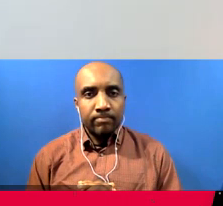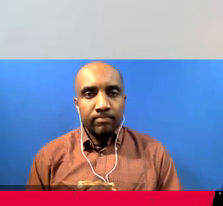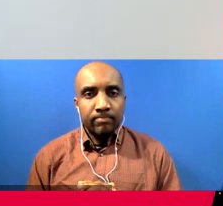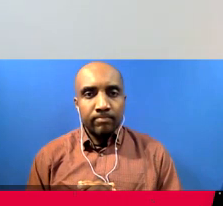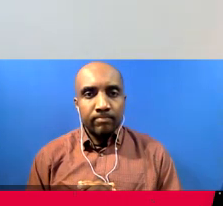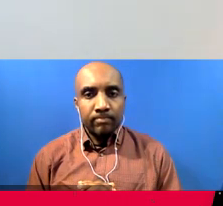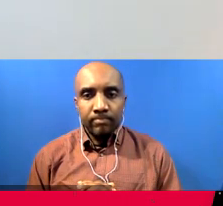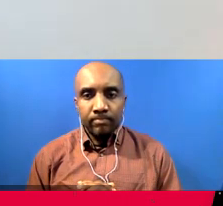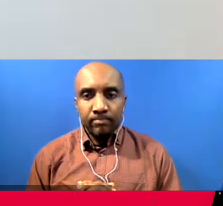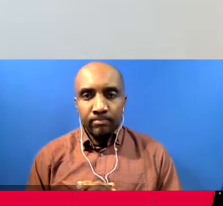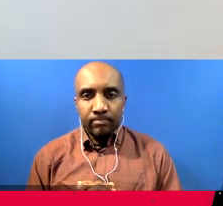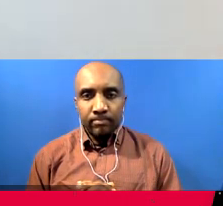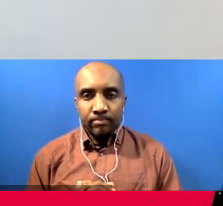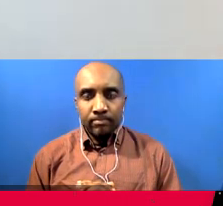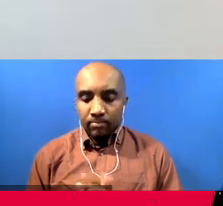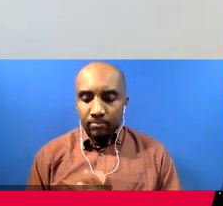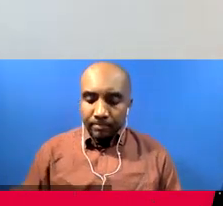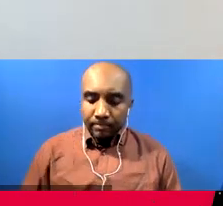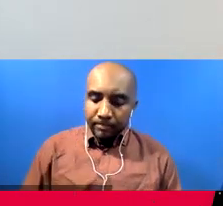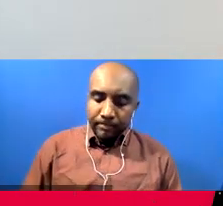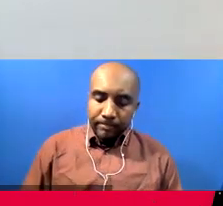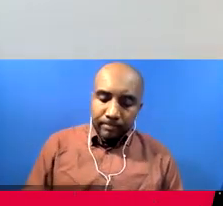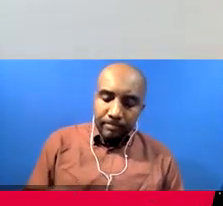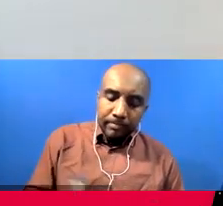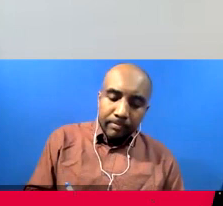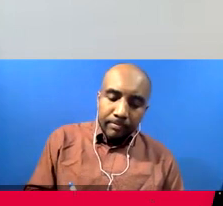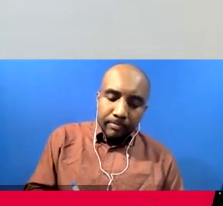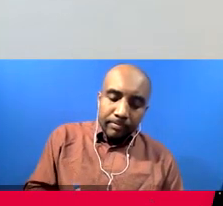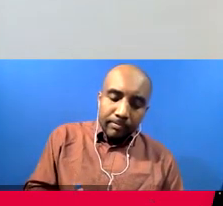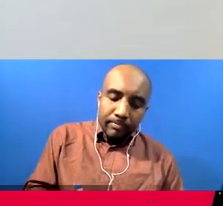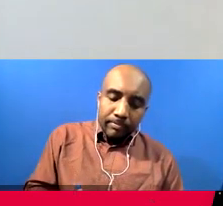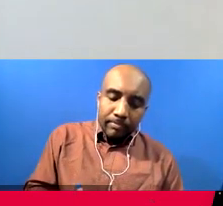to mobilize. I mean, come on, that is really intelligent.